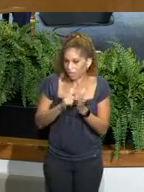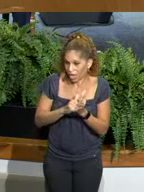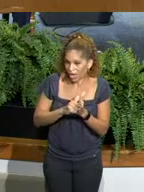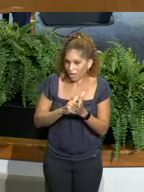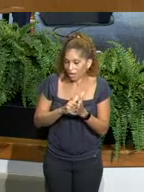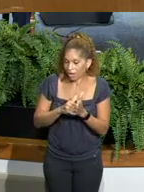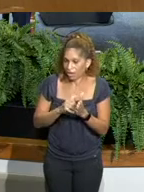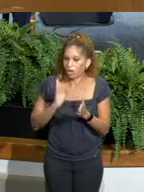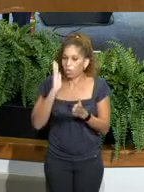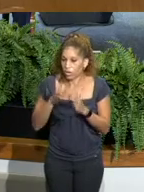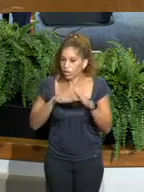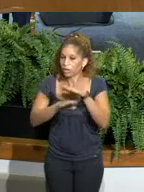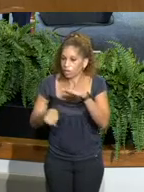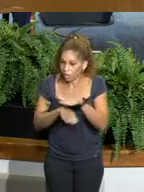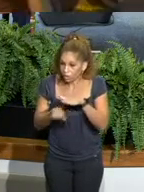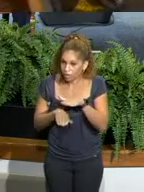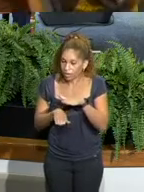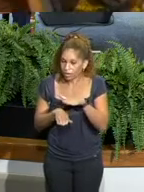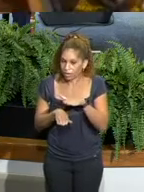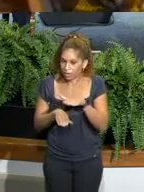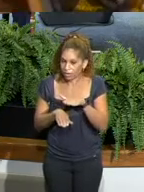full of misery.